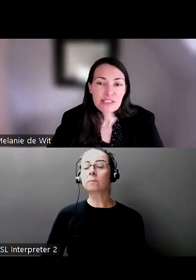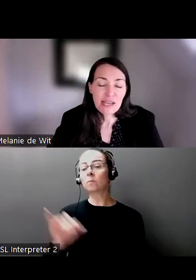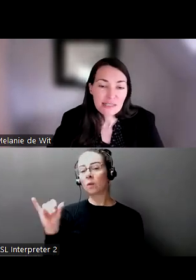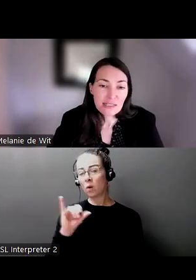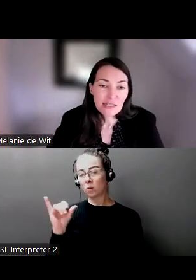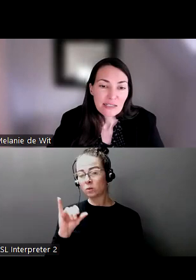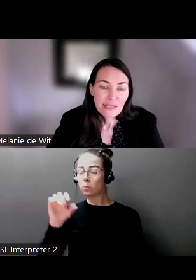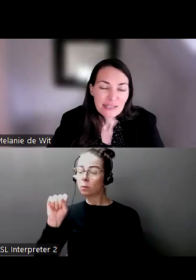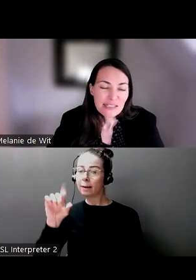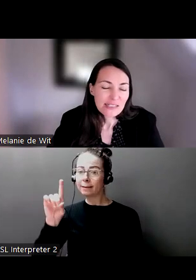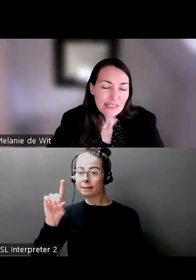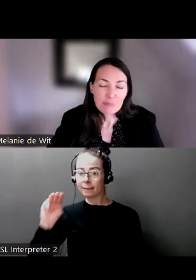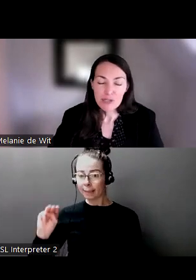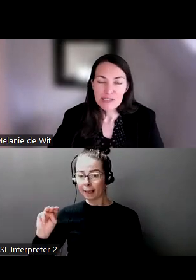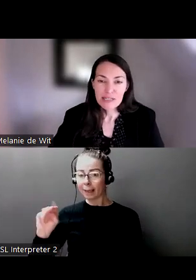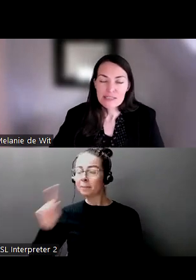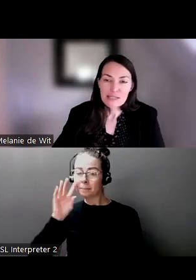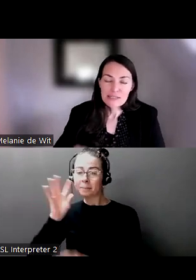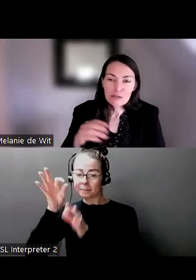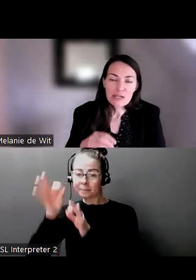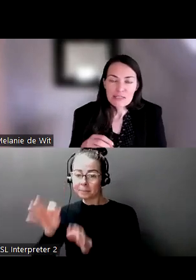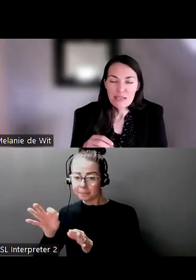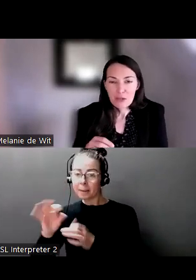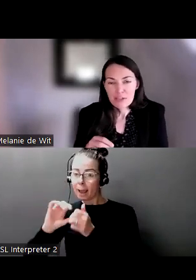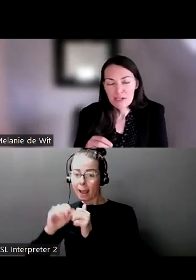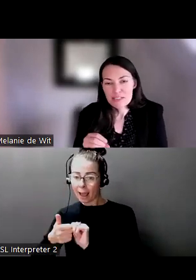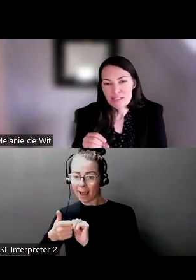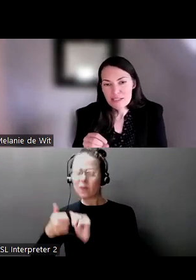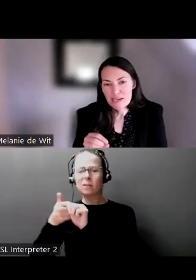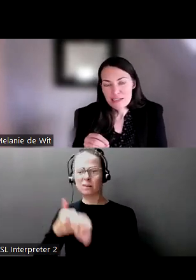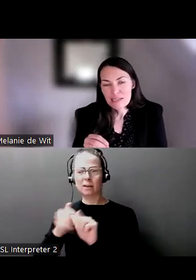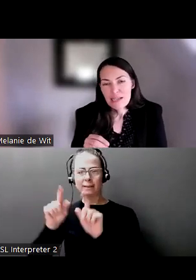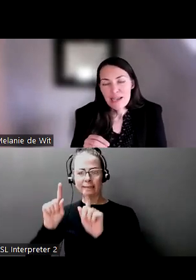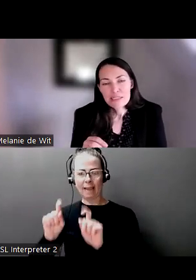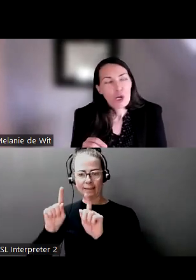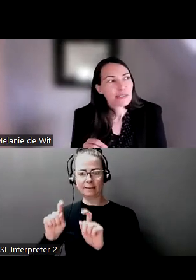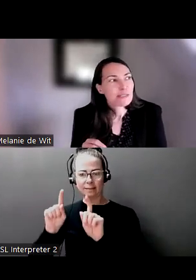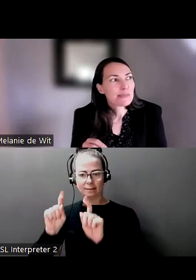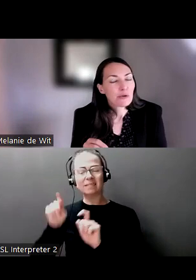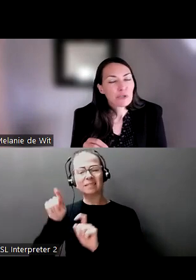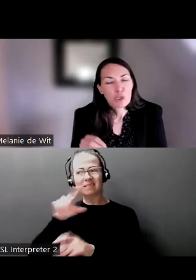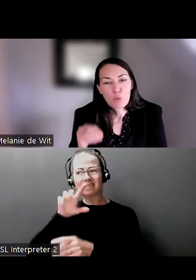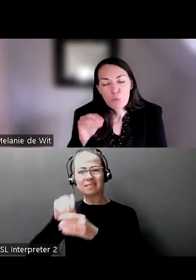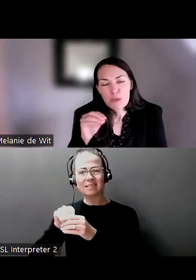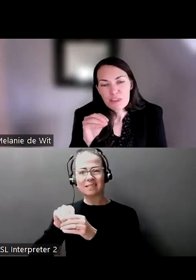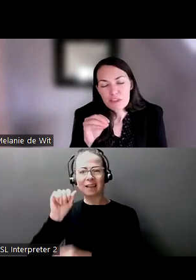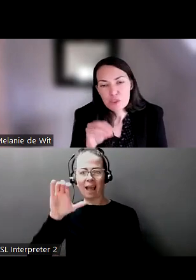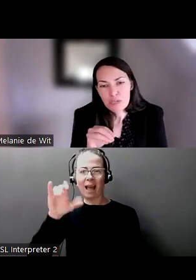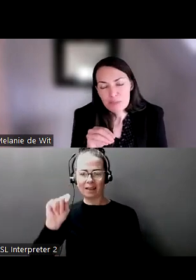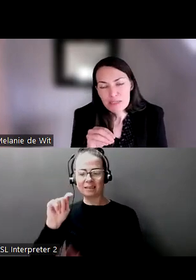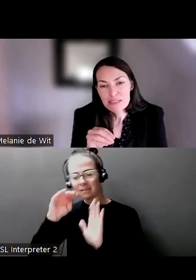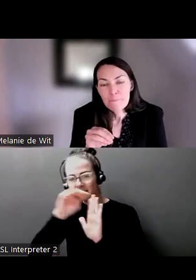interest test. And it's a 6-part test that's outlined in the Healthcare Consent Act. And it talks about, you know, with